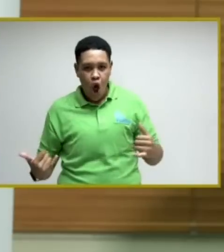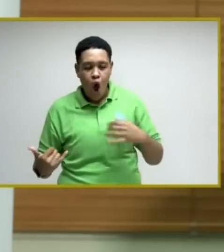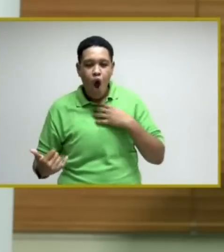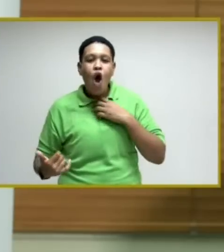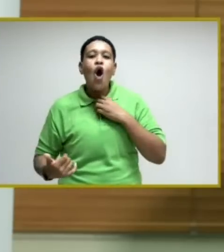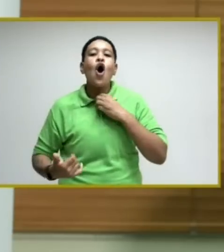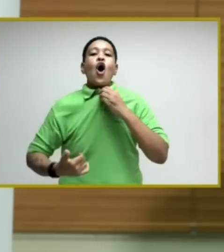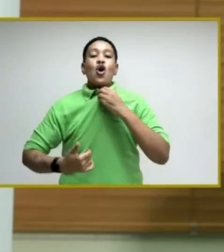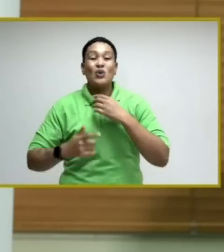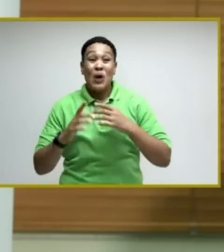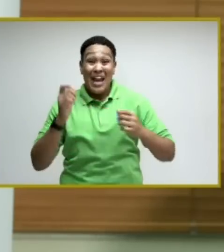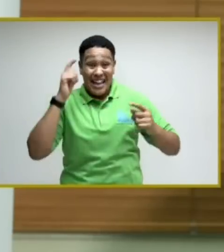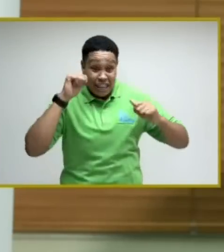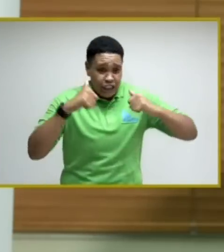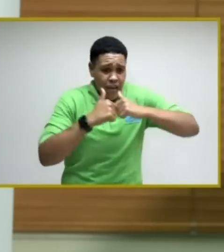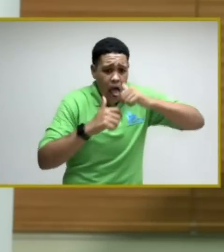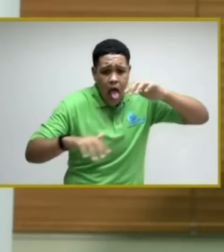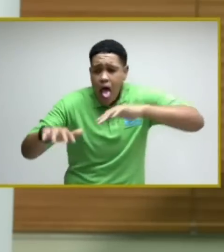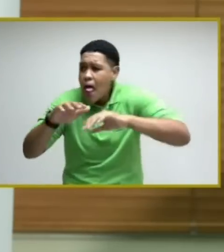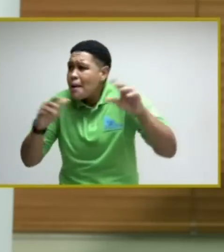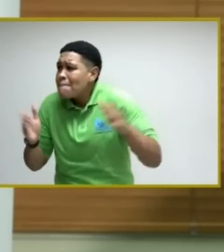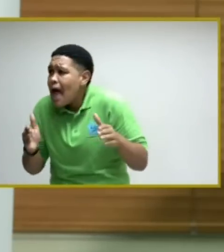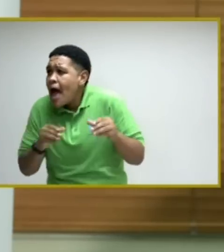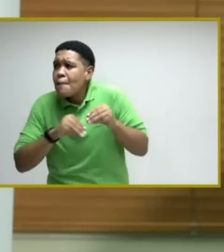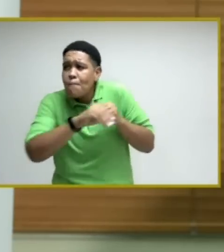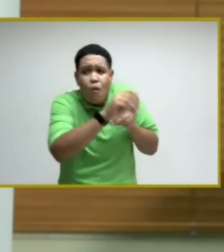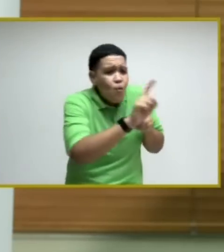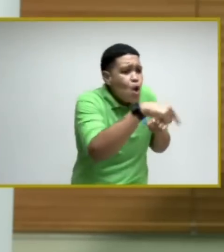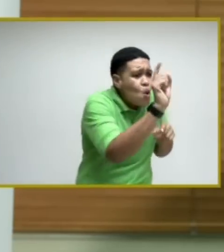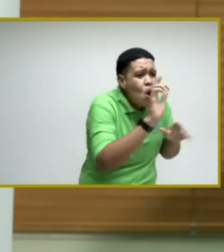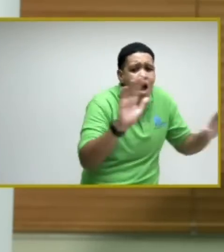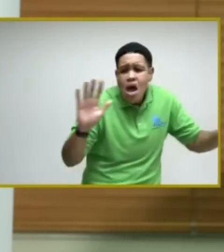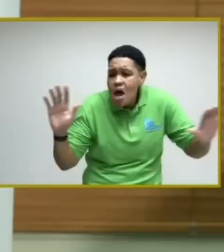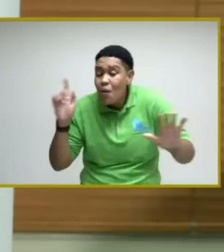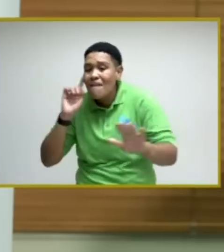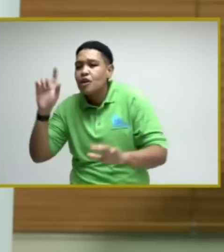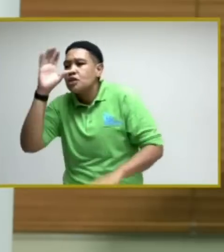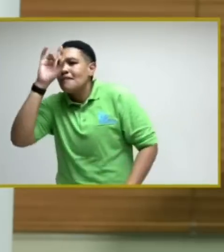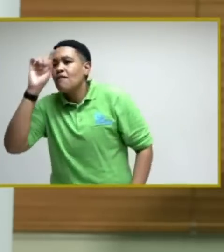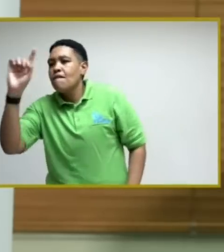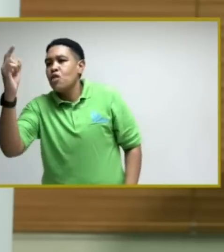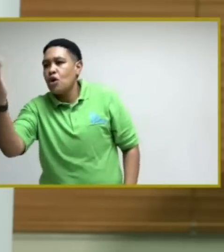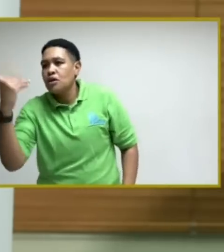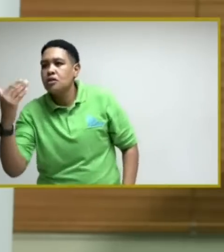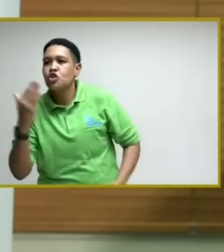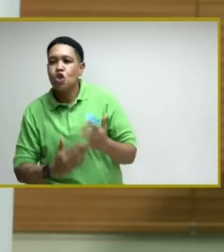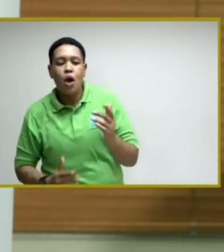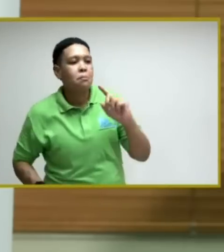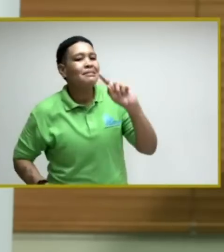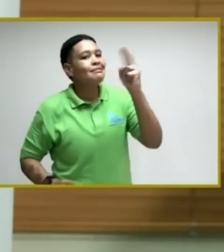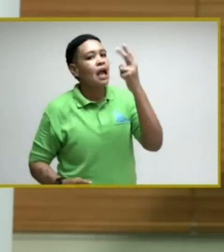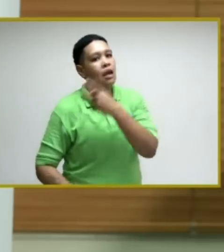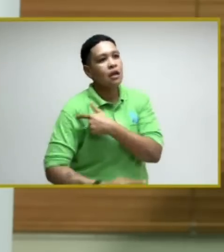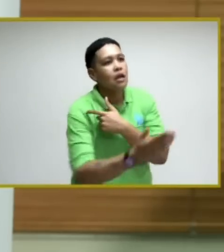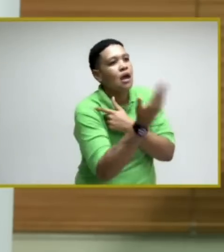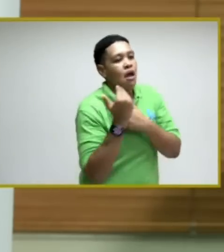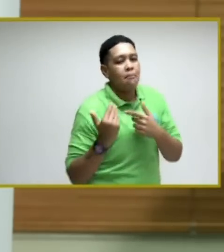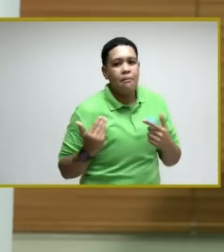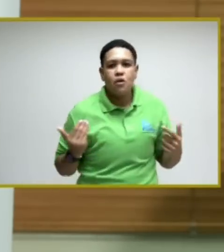a logistics challenge because we're going to have to go for second doses and first doses. And that clearly will mean